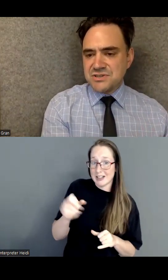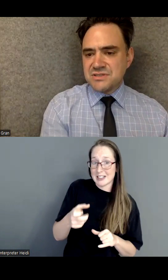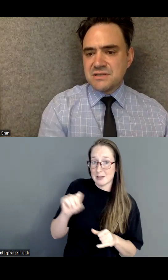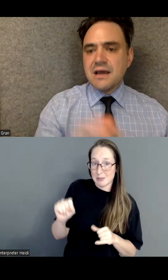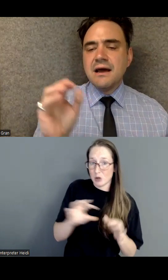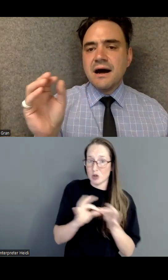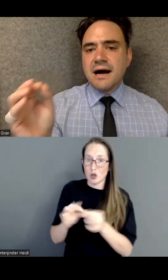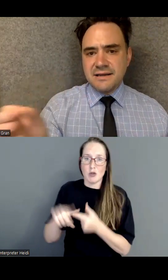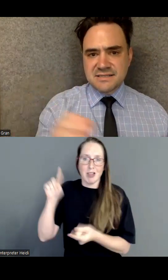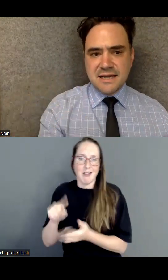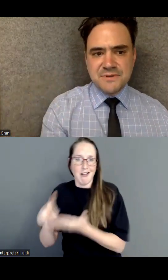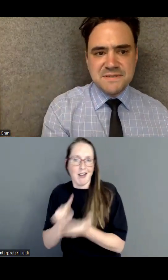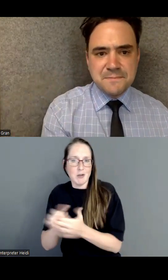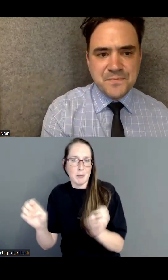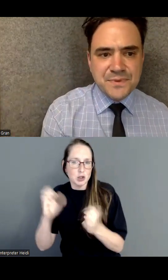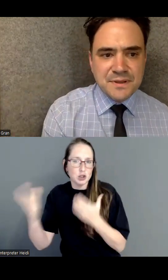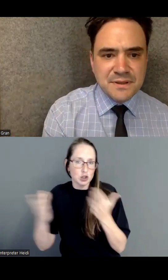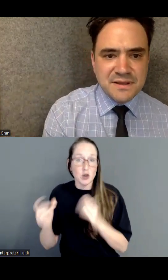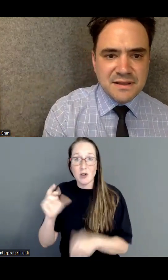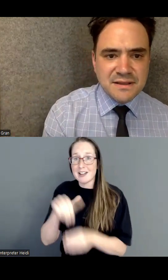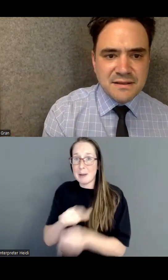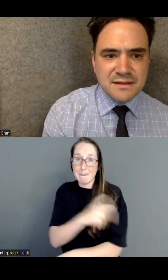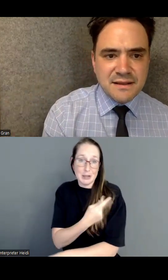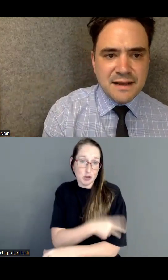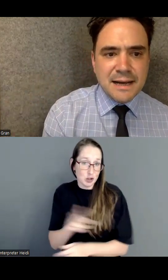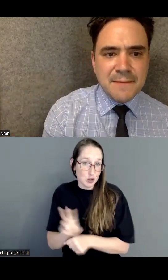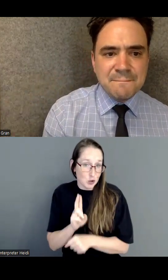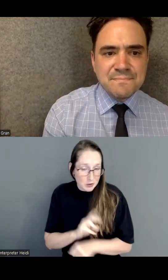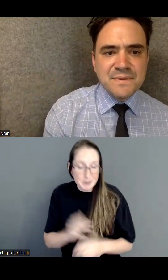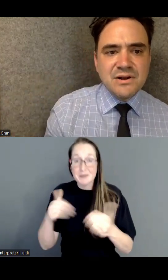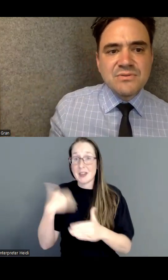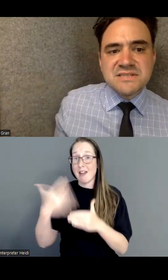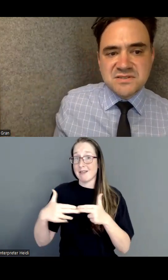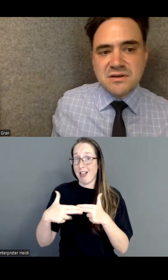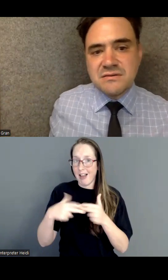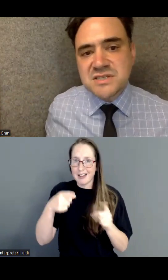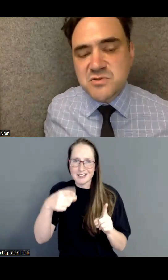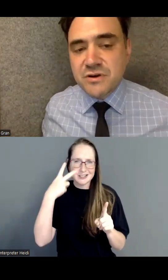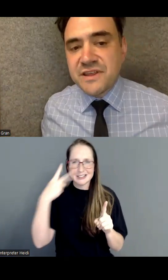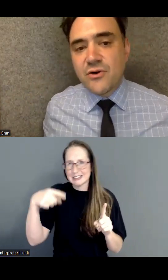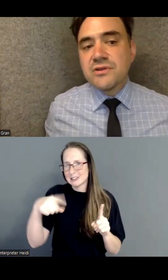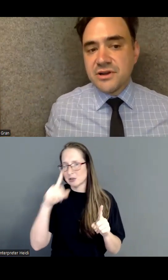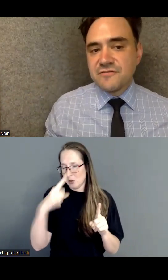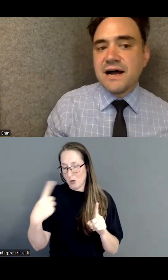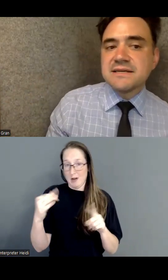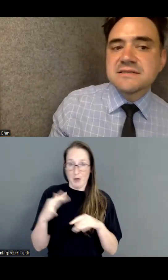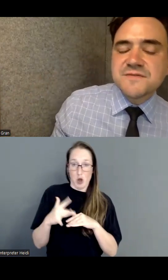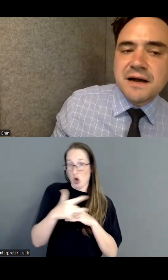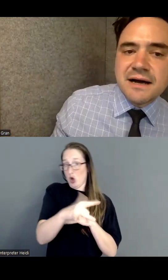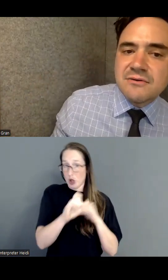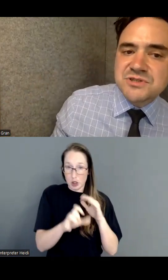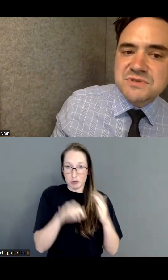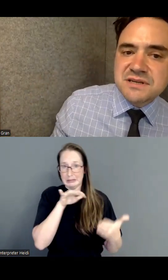or inpatient units. Next slide, please. this is one of the earlier